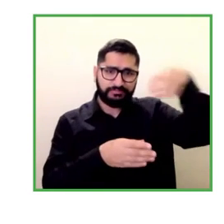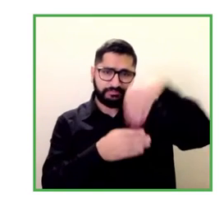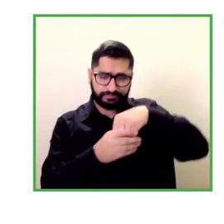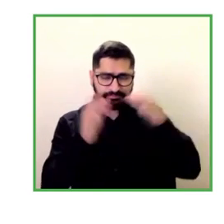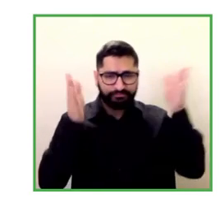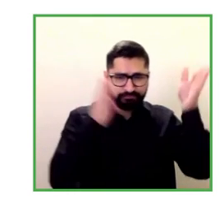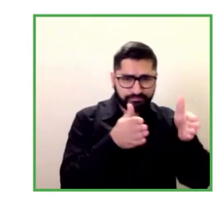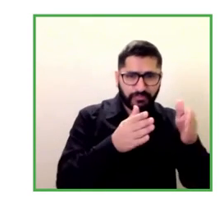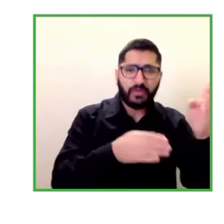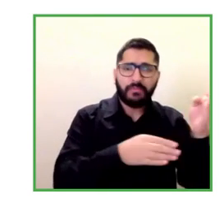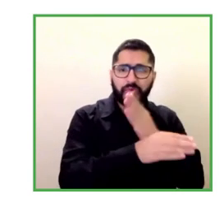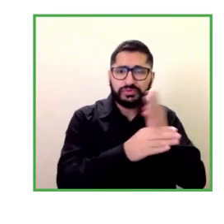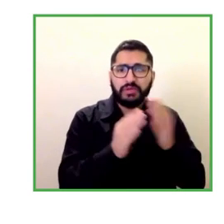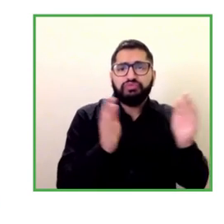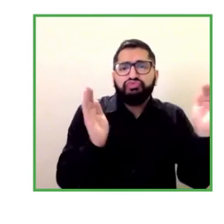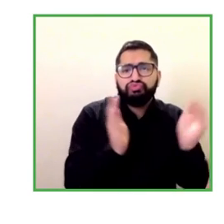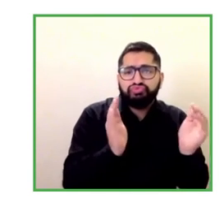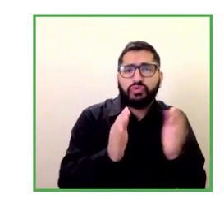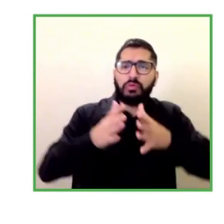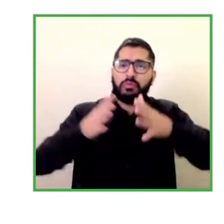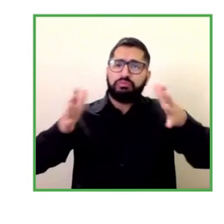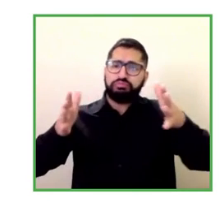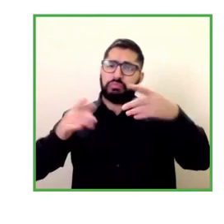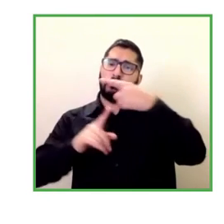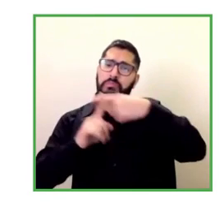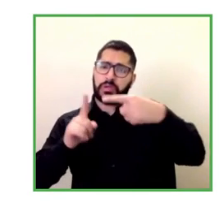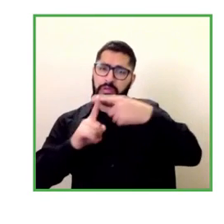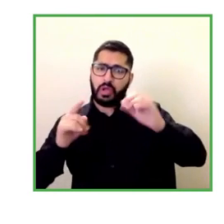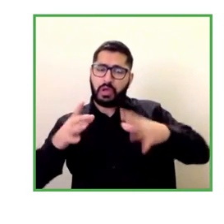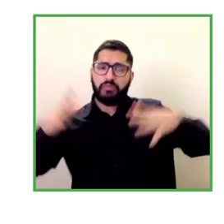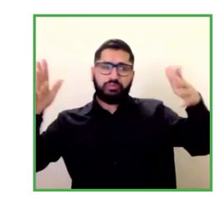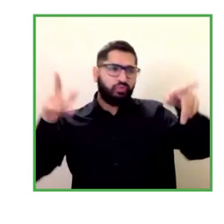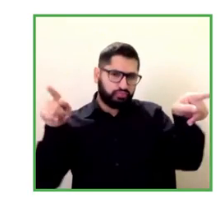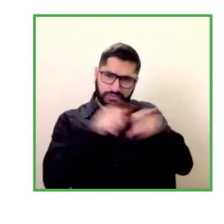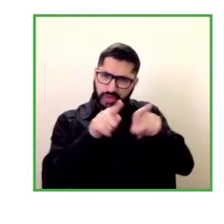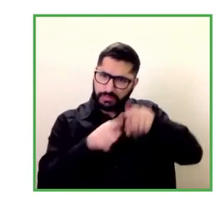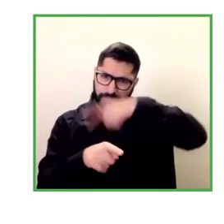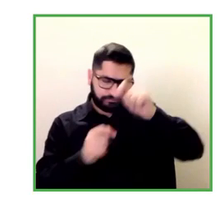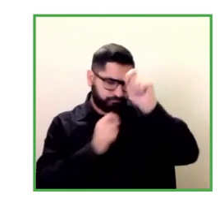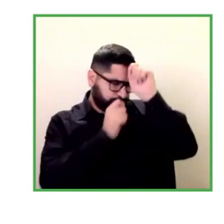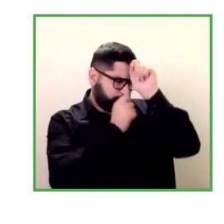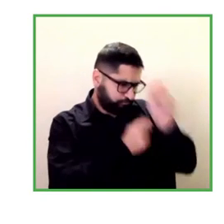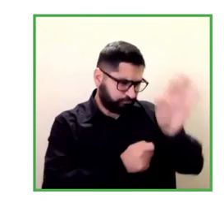and medium enterprises that mean so much for this country and for the employment world.